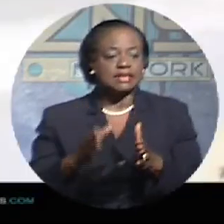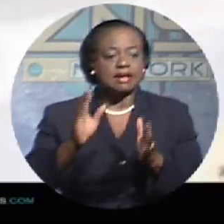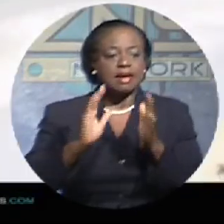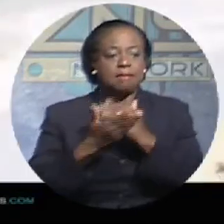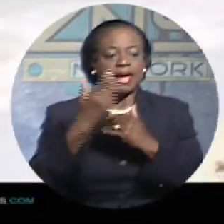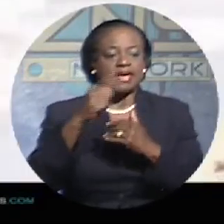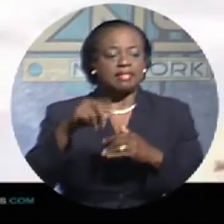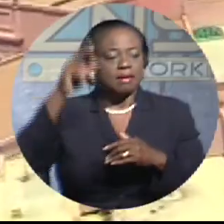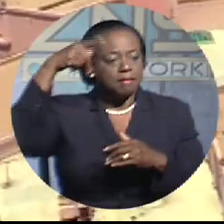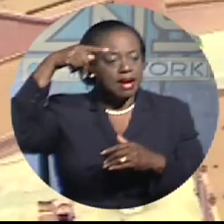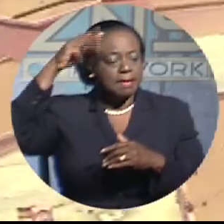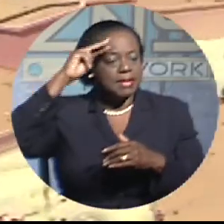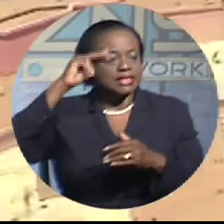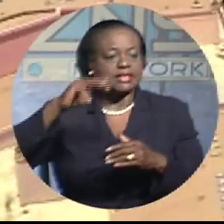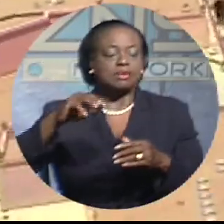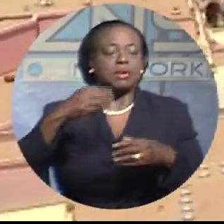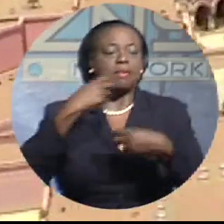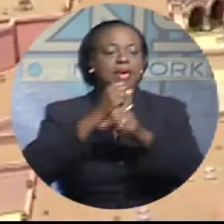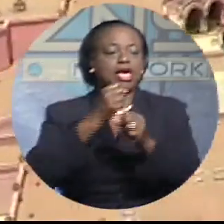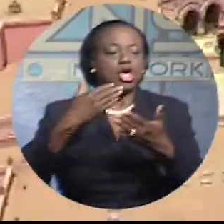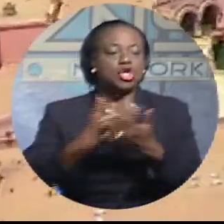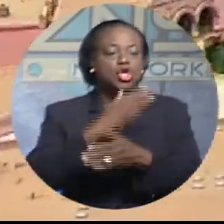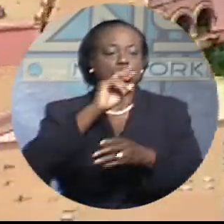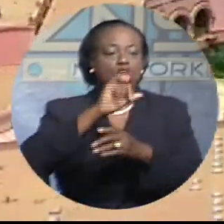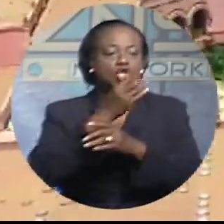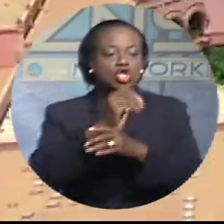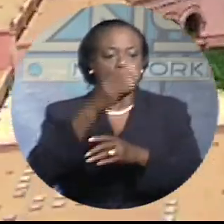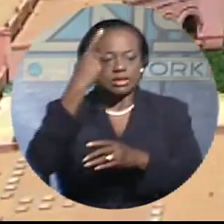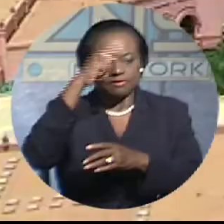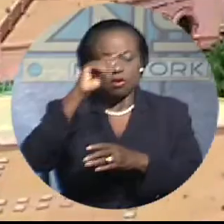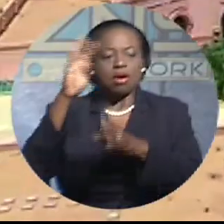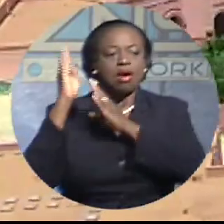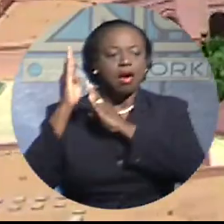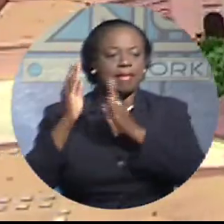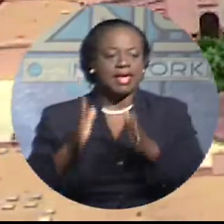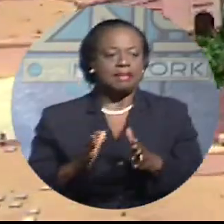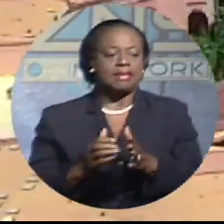only new business, but new jobs for Bahamians. Clint Watson, ZNS Network News.